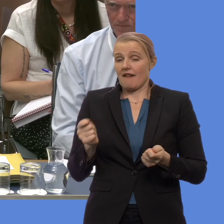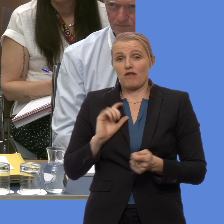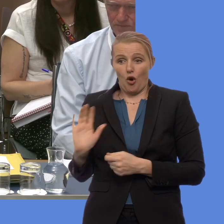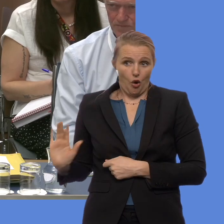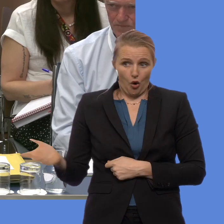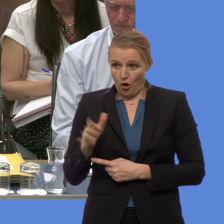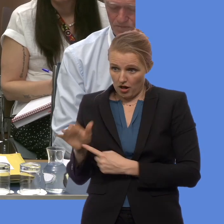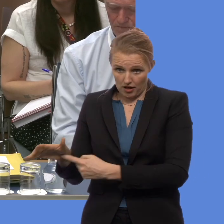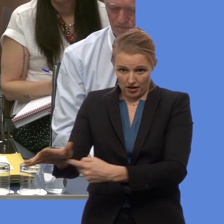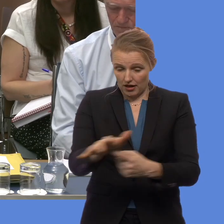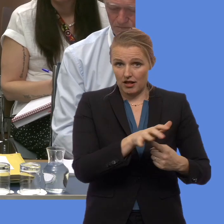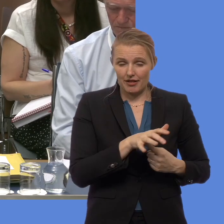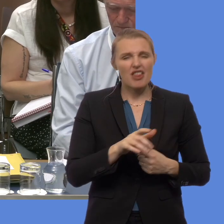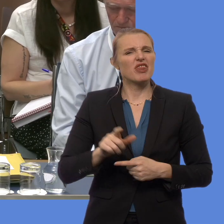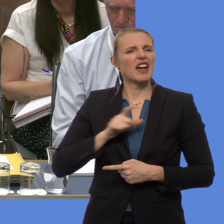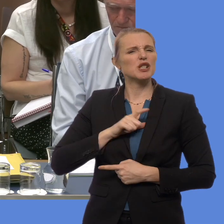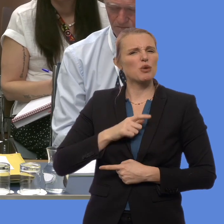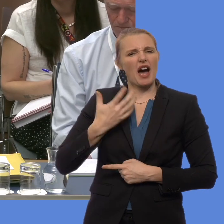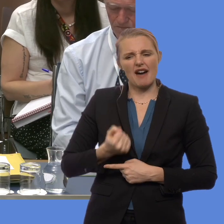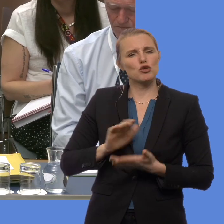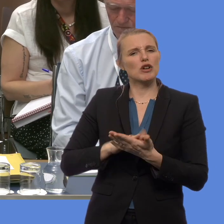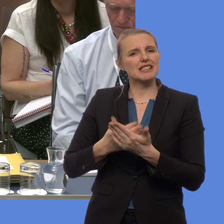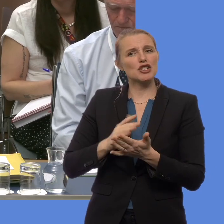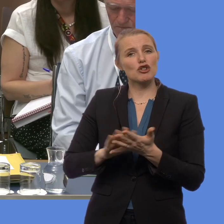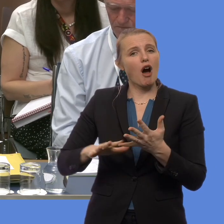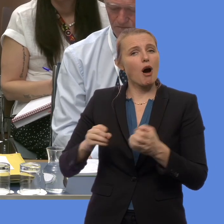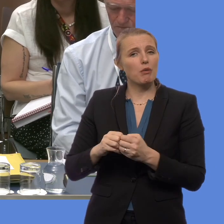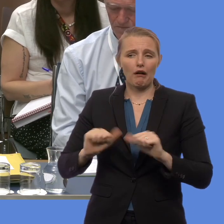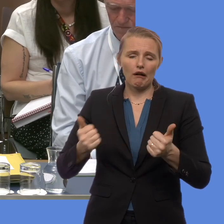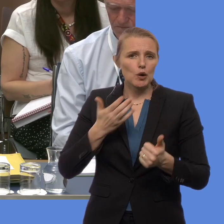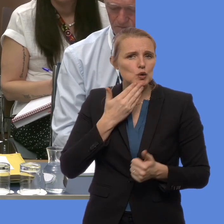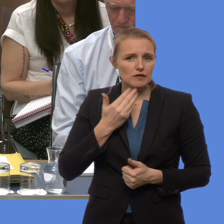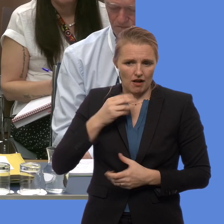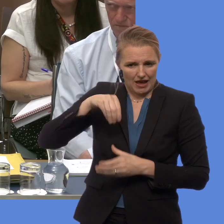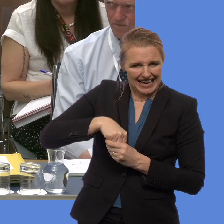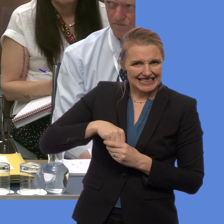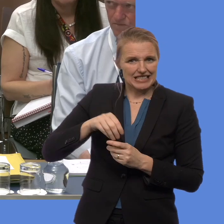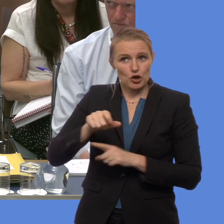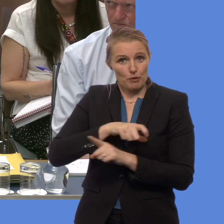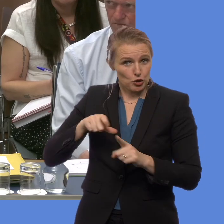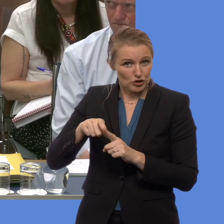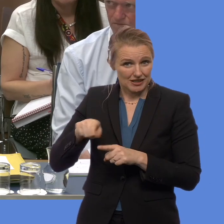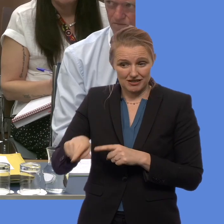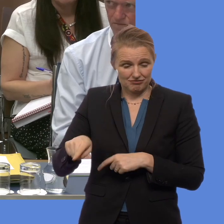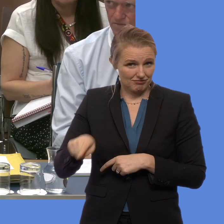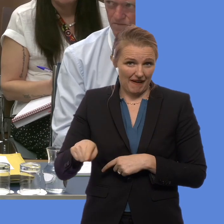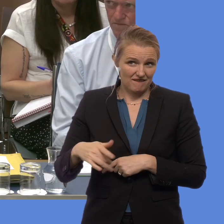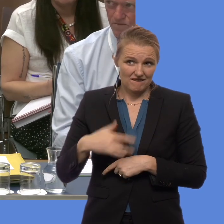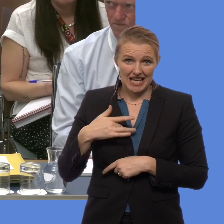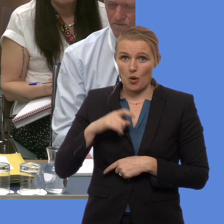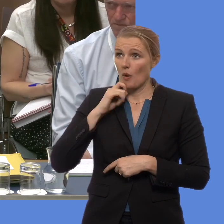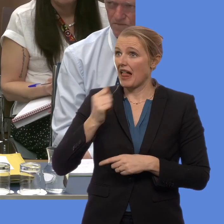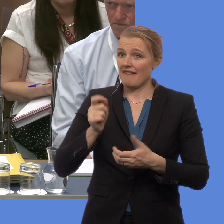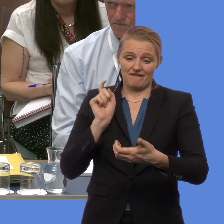our benefits colleagues, the front of office. I would anticipate that being a big call on the signing service as well, just from the